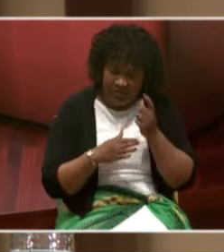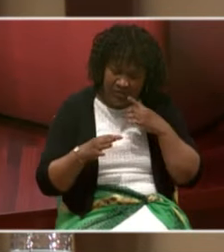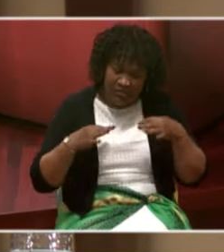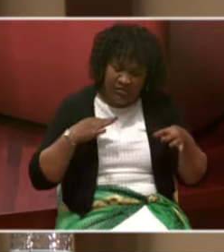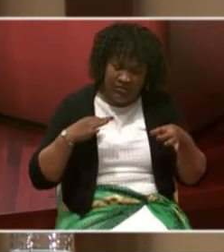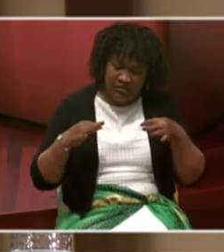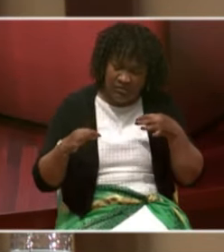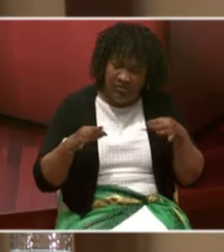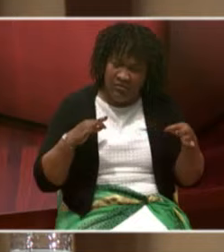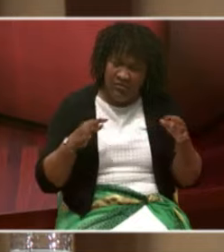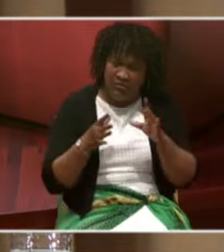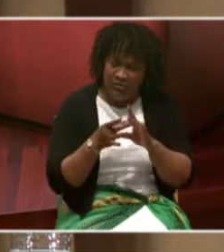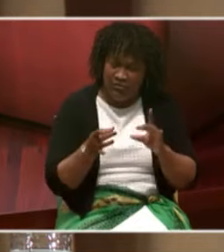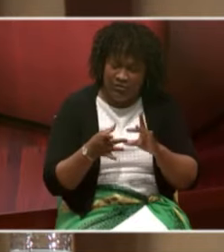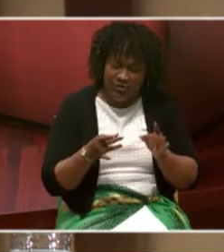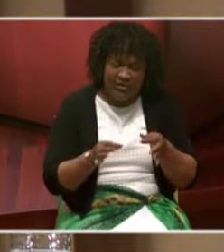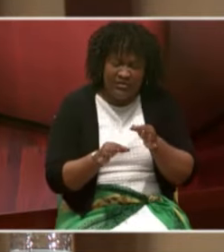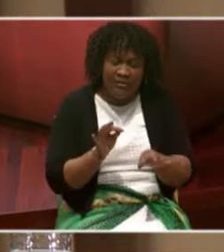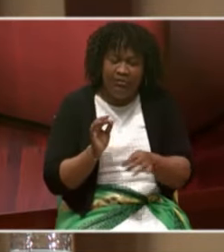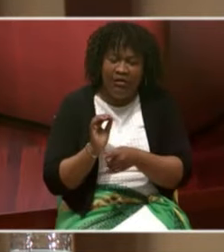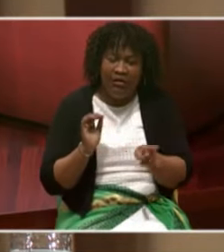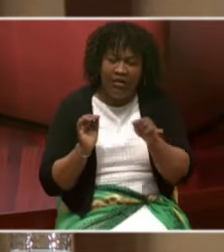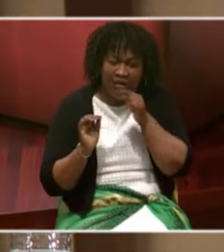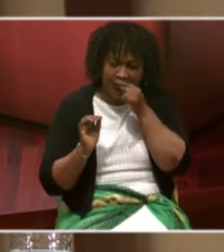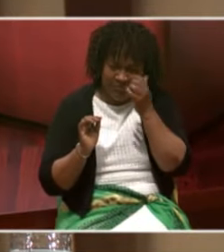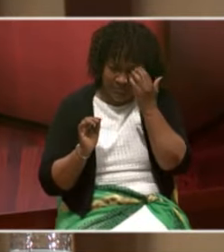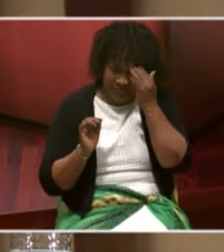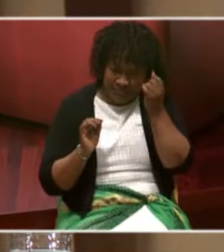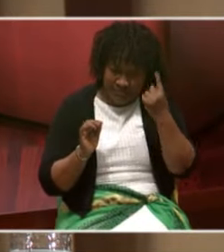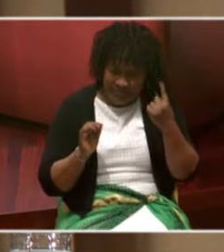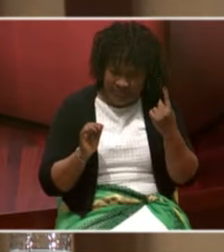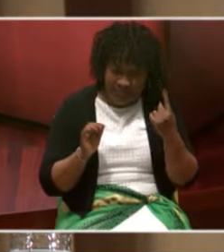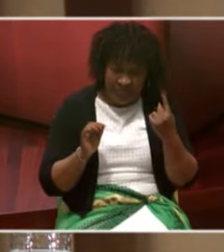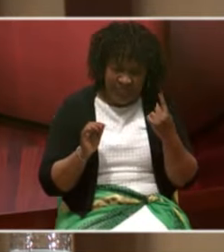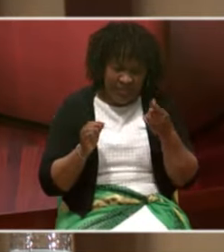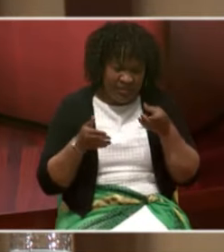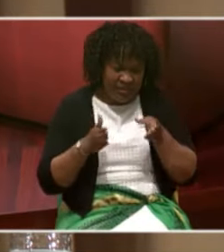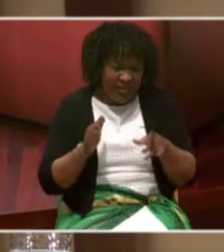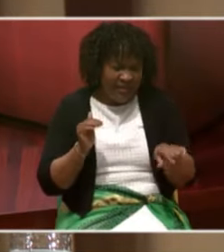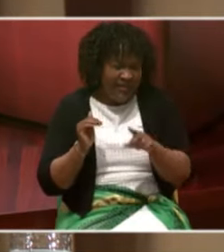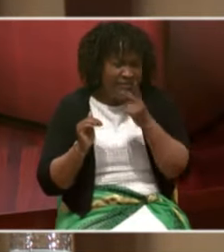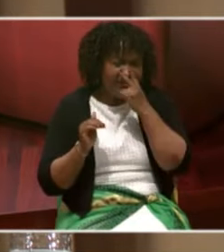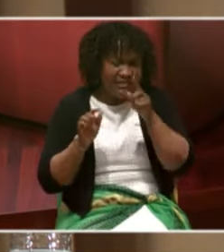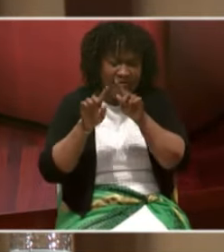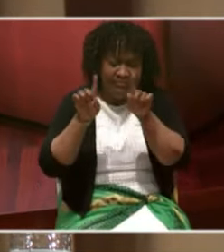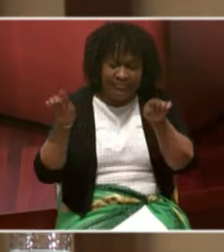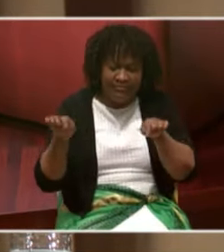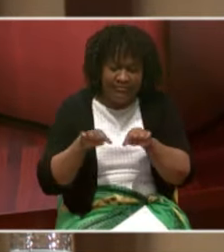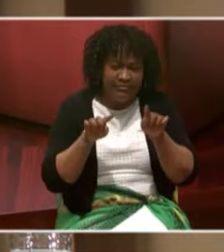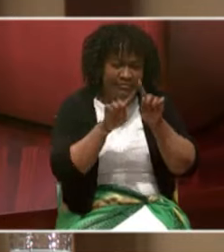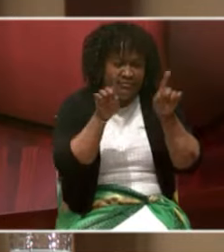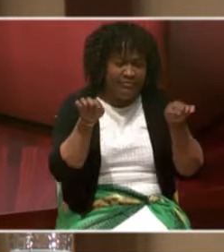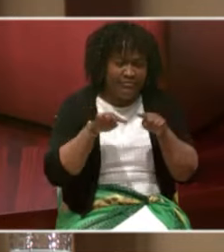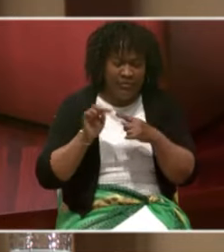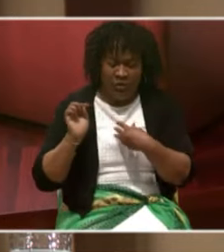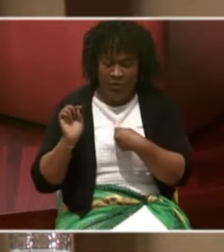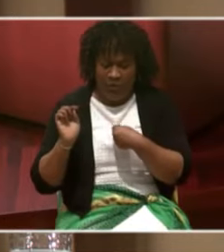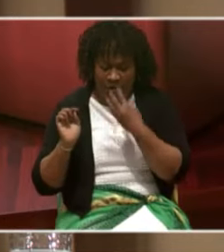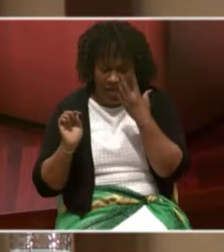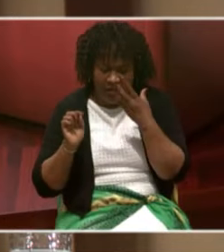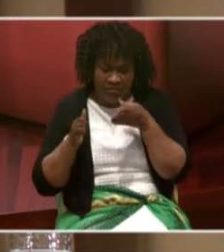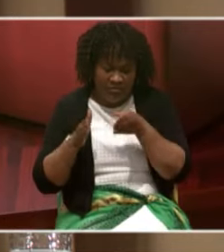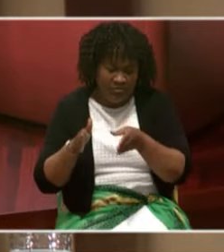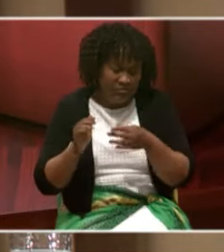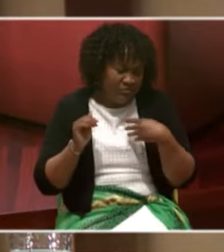cousins, about 12 or 15 of us young children, while playing in my aunt's dirt yard, and this unbelievable